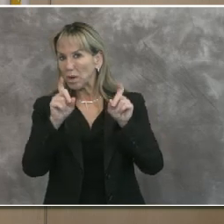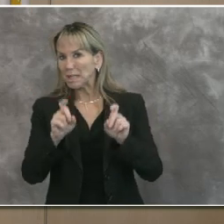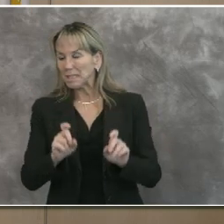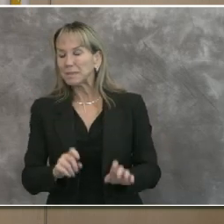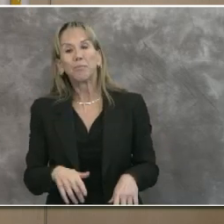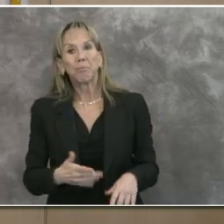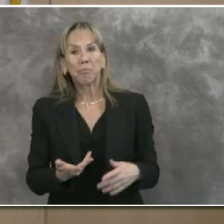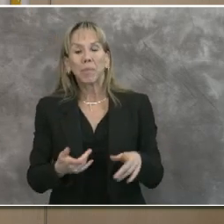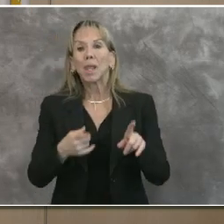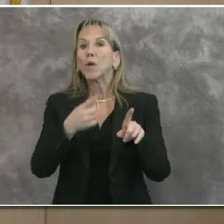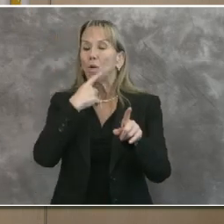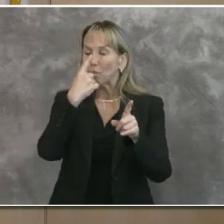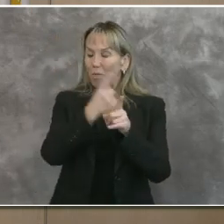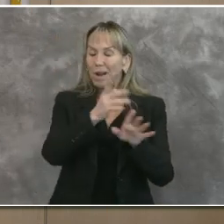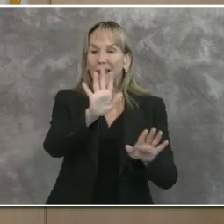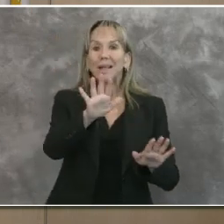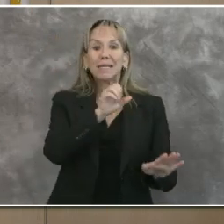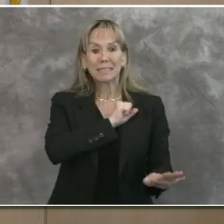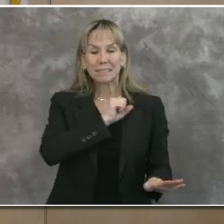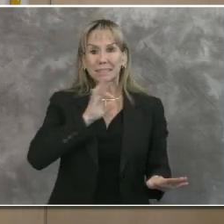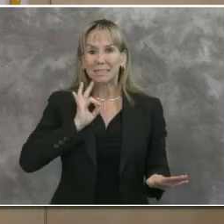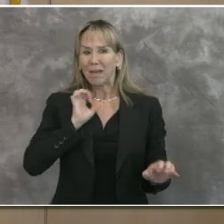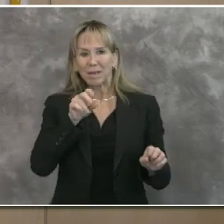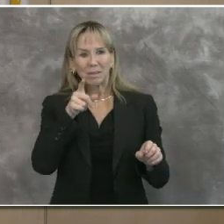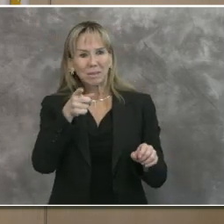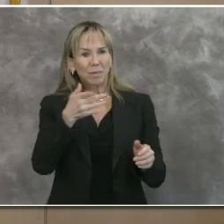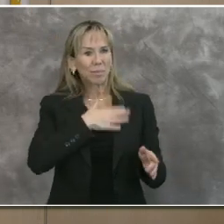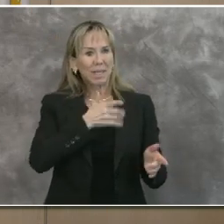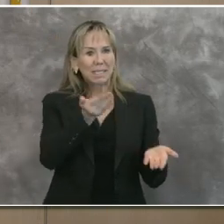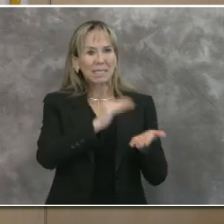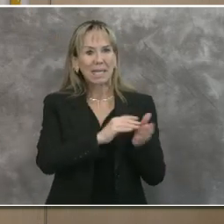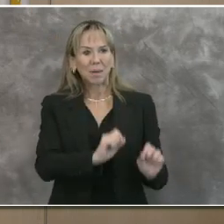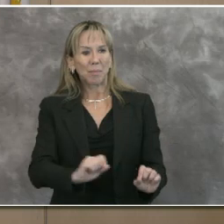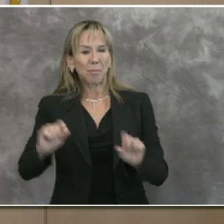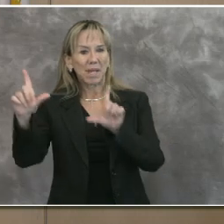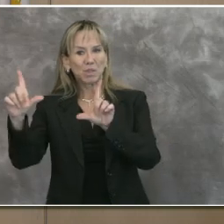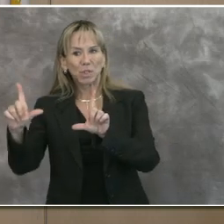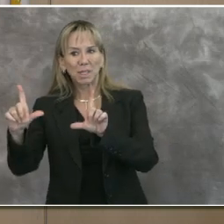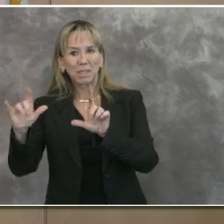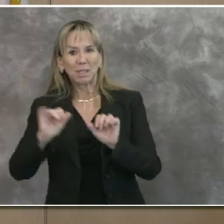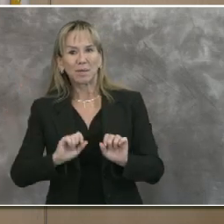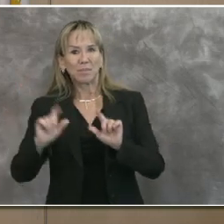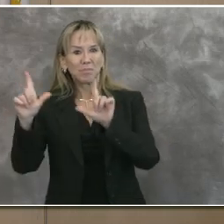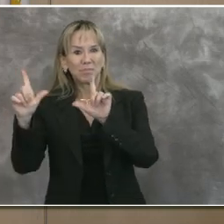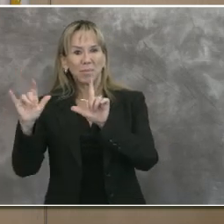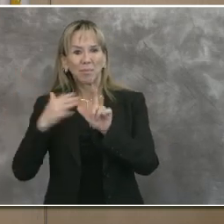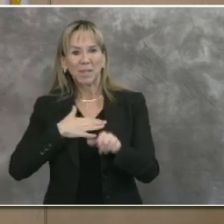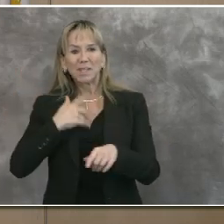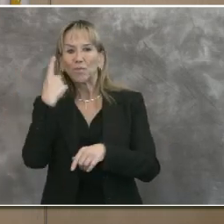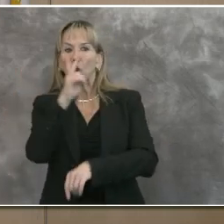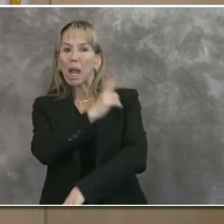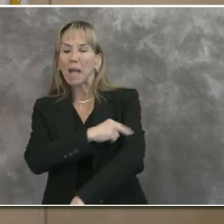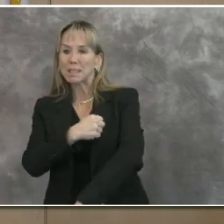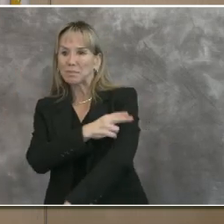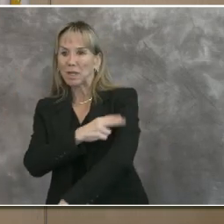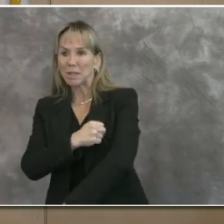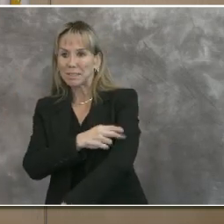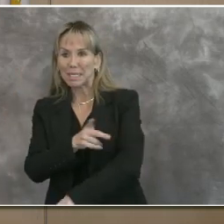both of those. If the staff can go back to the metrics, hospitalization is the metric that we're using